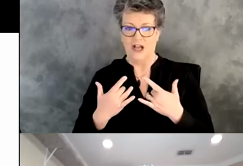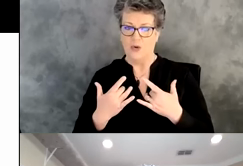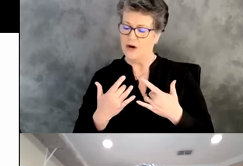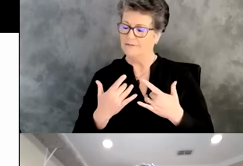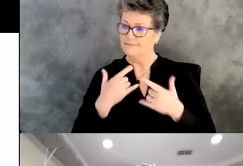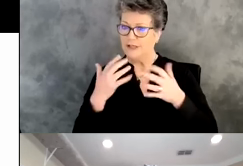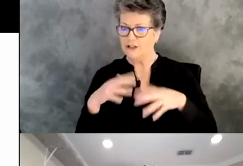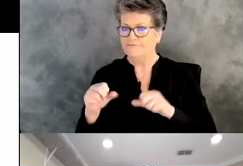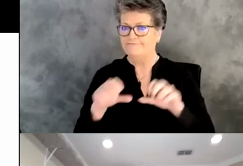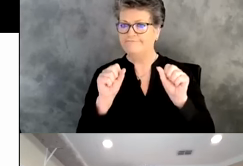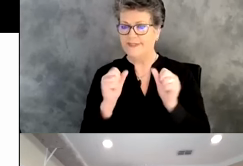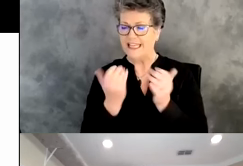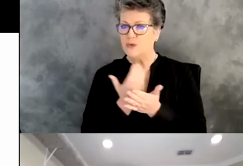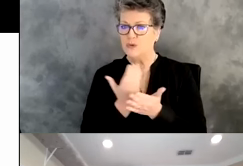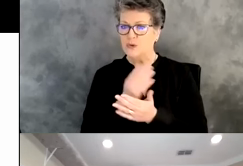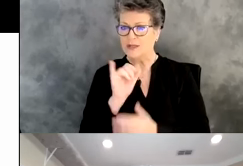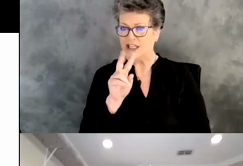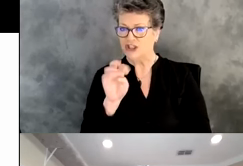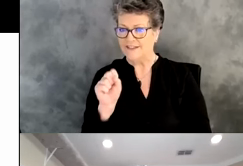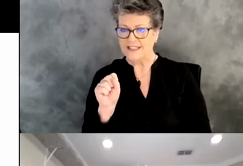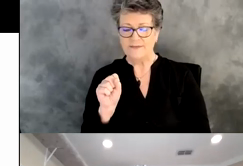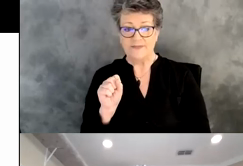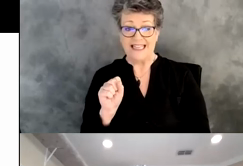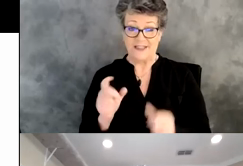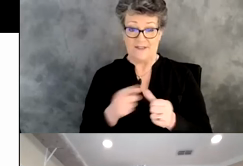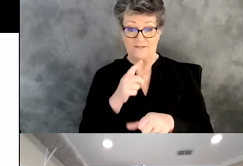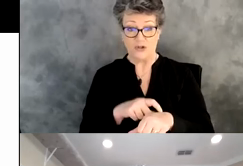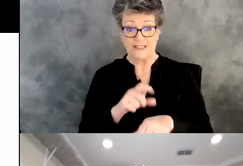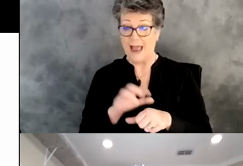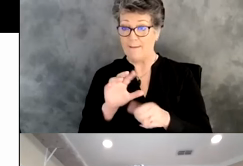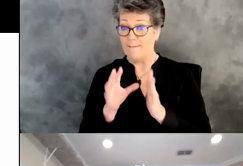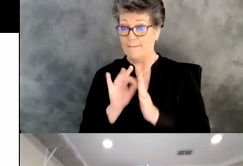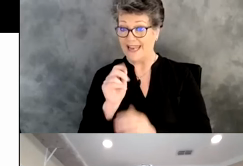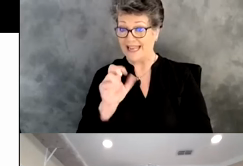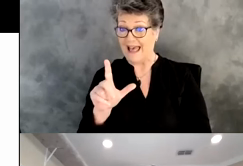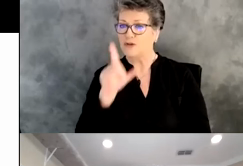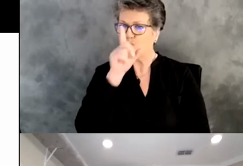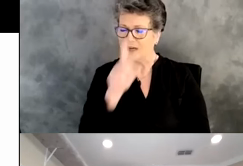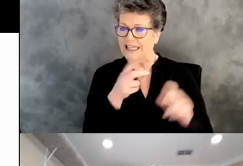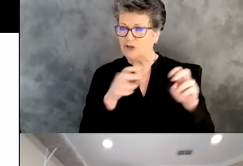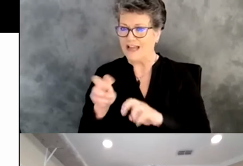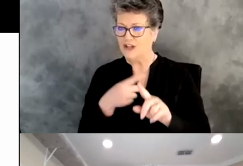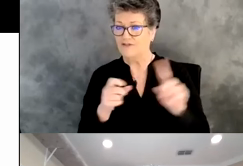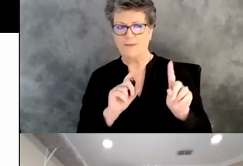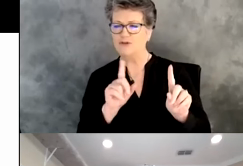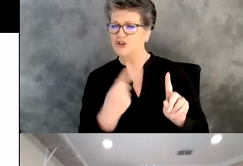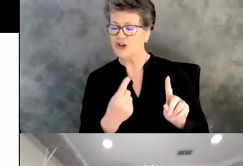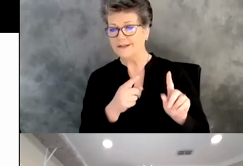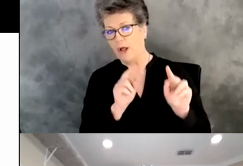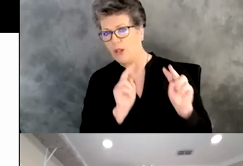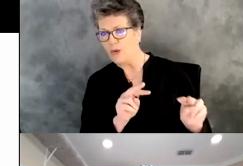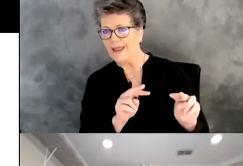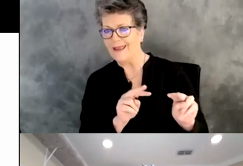of these initiatives because it's the first time that Medi-Cal really is kind of transitioning away from just looking at